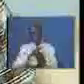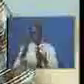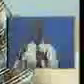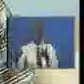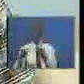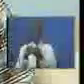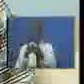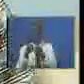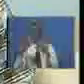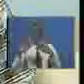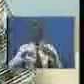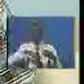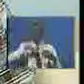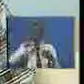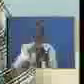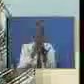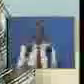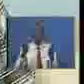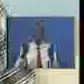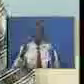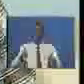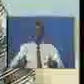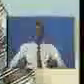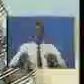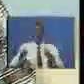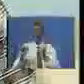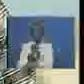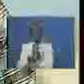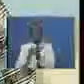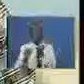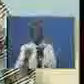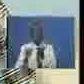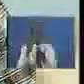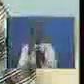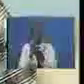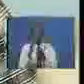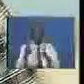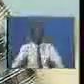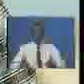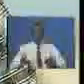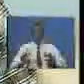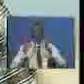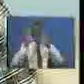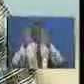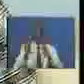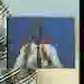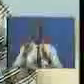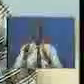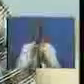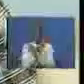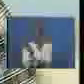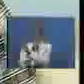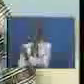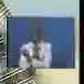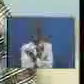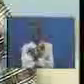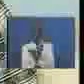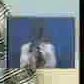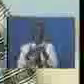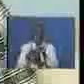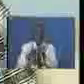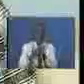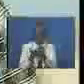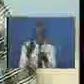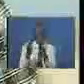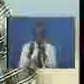people are dying and and losing life is life is a sacred thing that all of us should protect however even if you're in leadership or not so